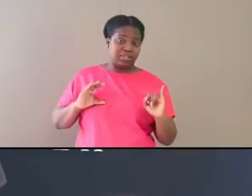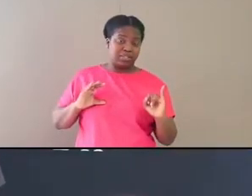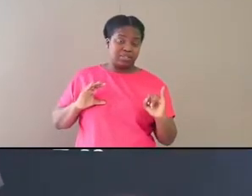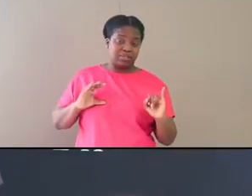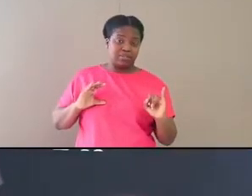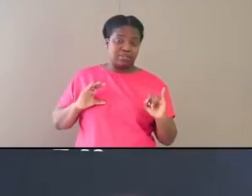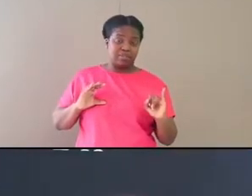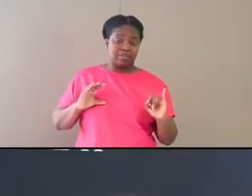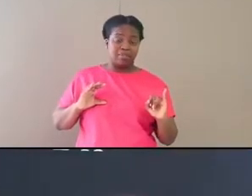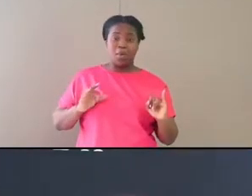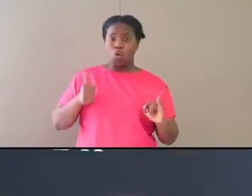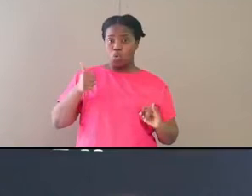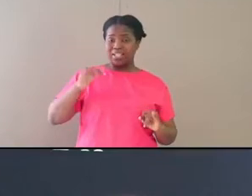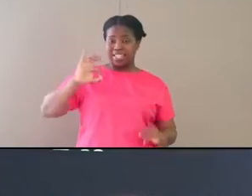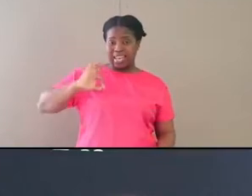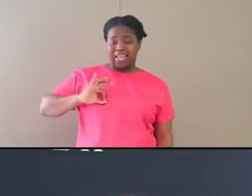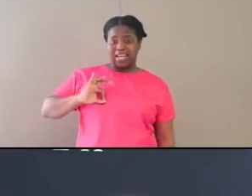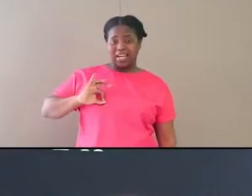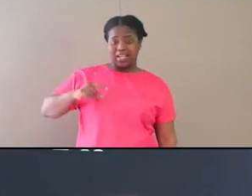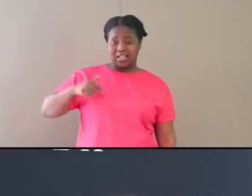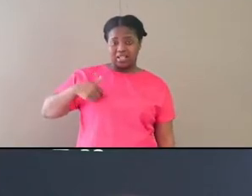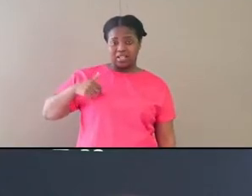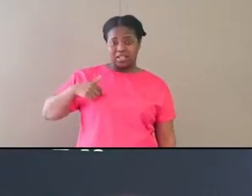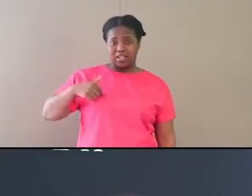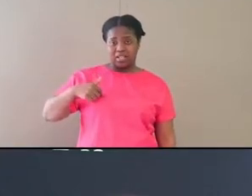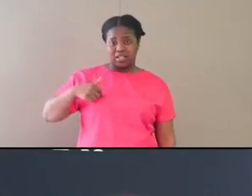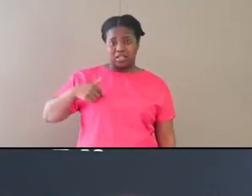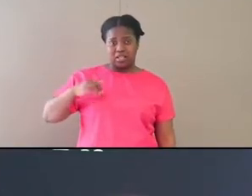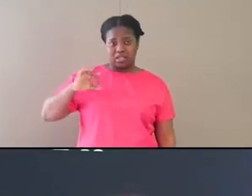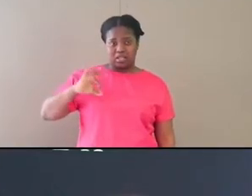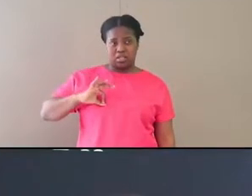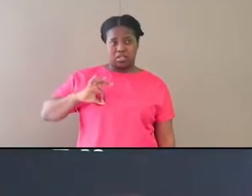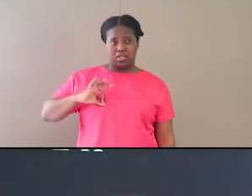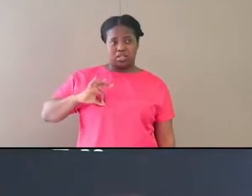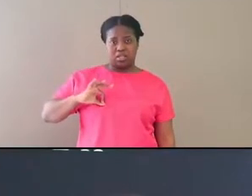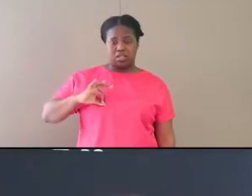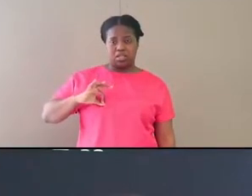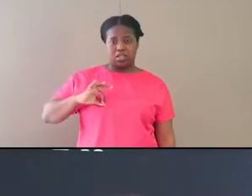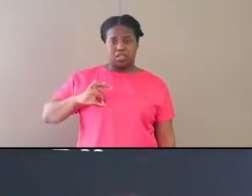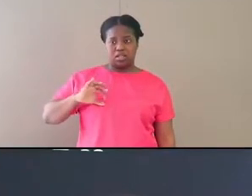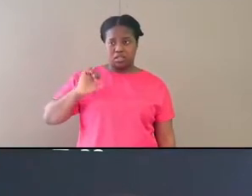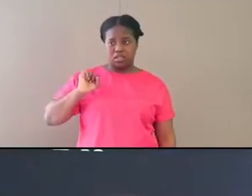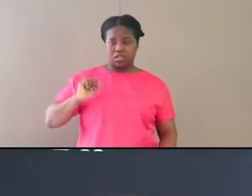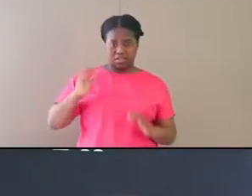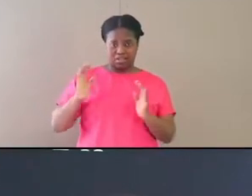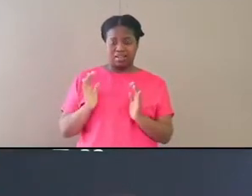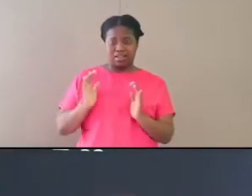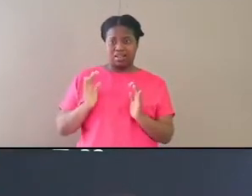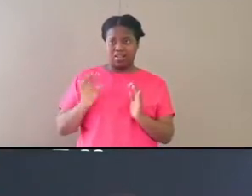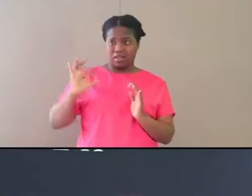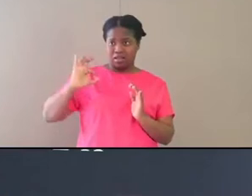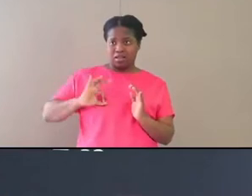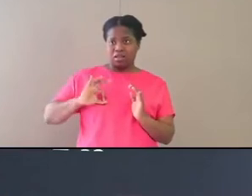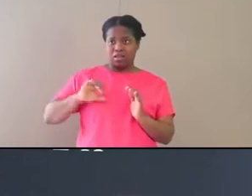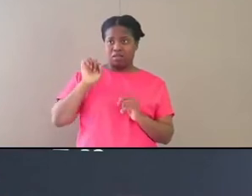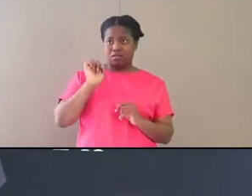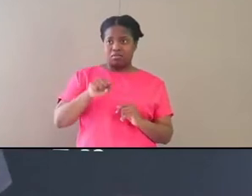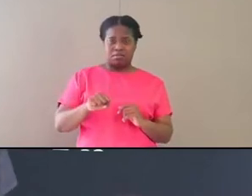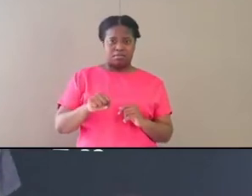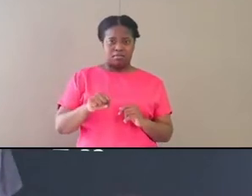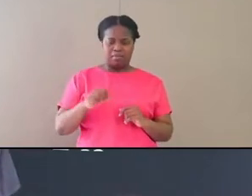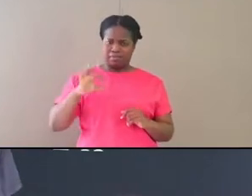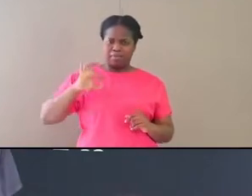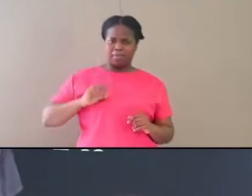I get a very good salary. I'm in decile 10 on your graph. Yeah, we all are, Kat says.